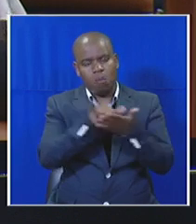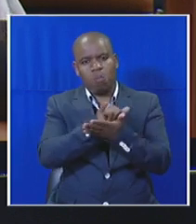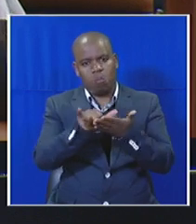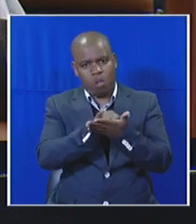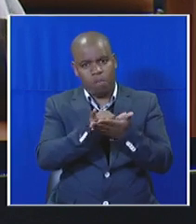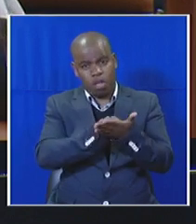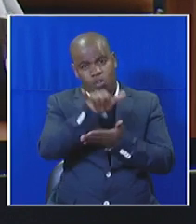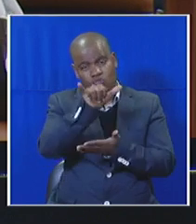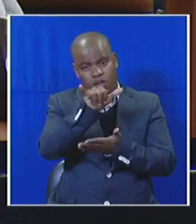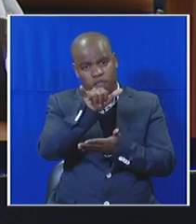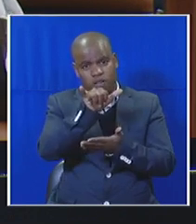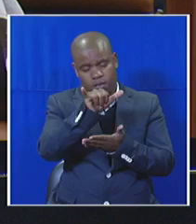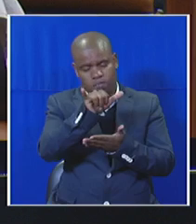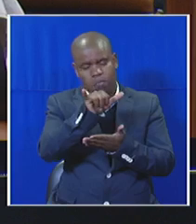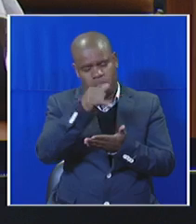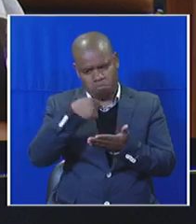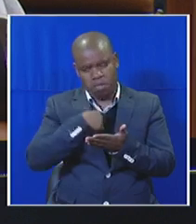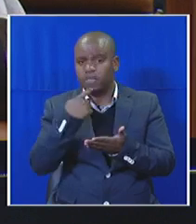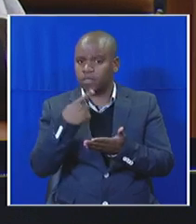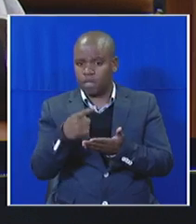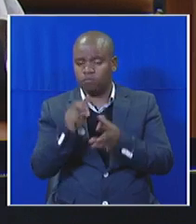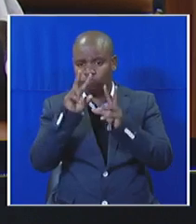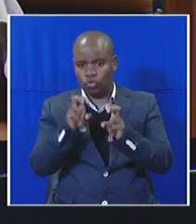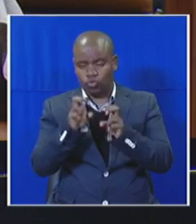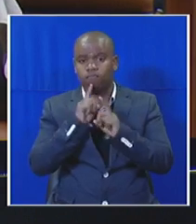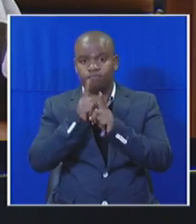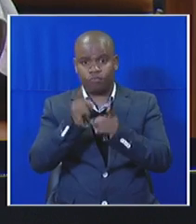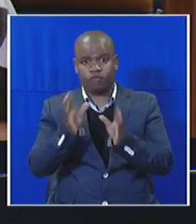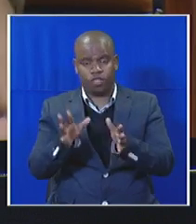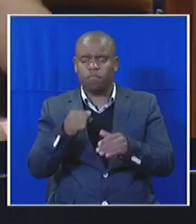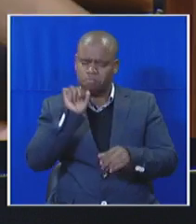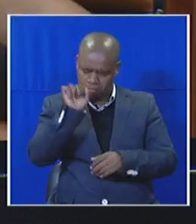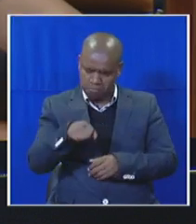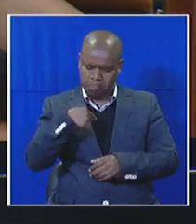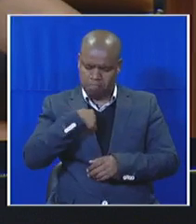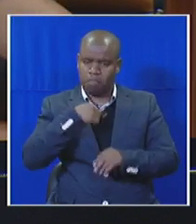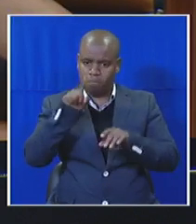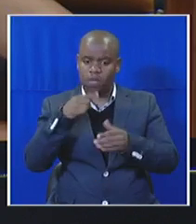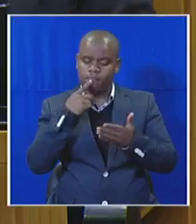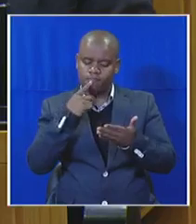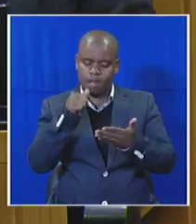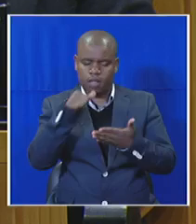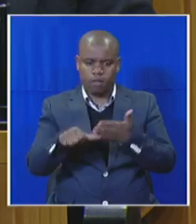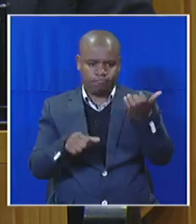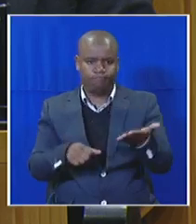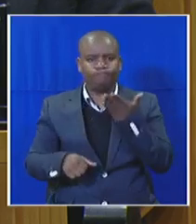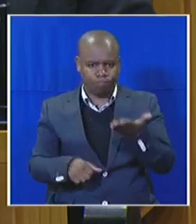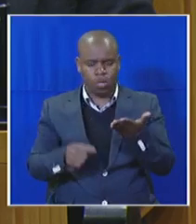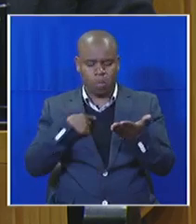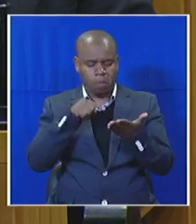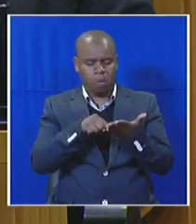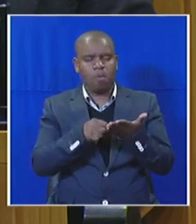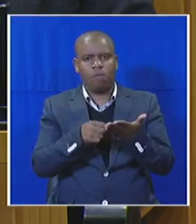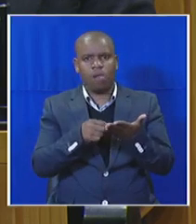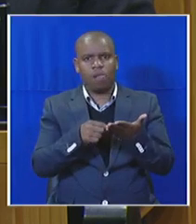responded to. Indeed, I received correspondence in which the leader of the opposition was asking for